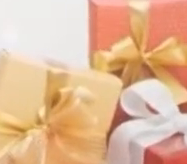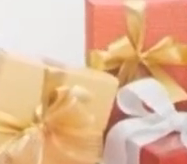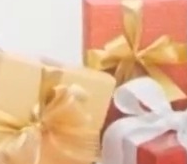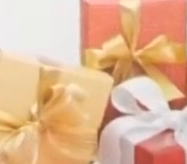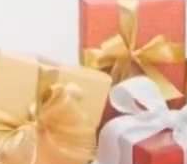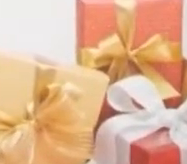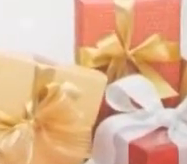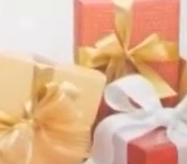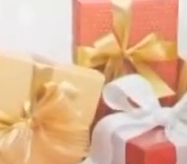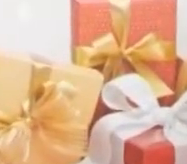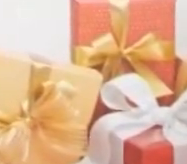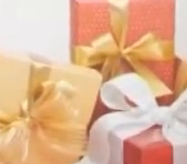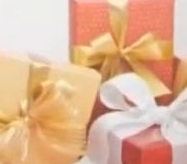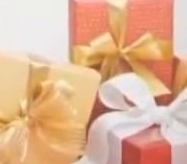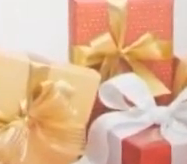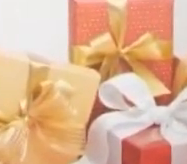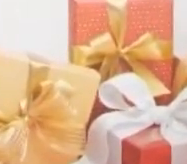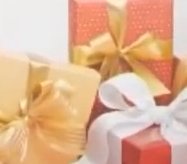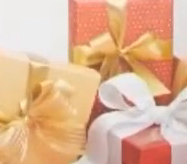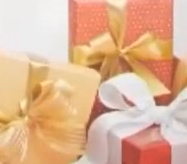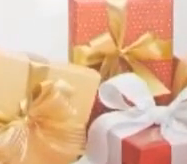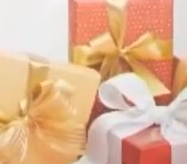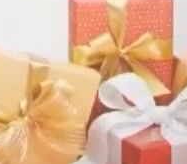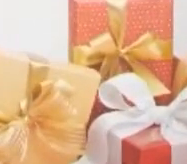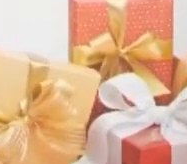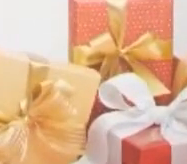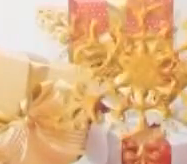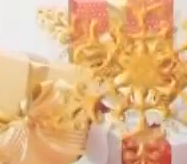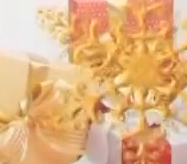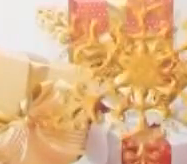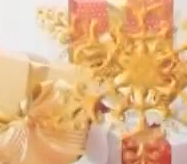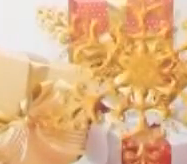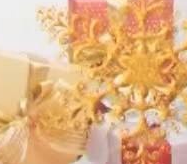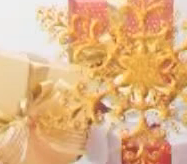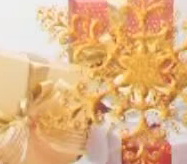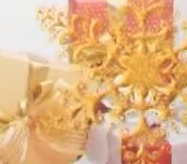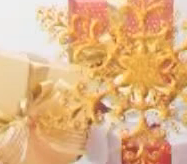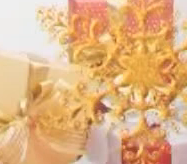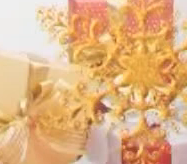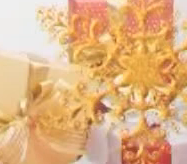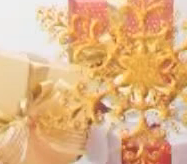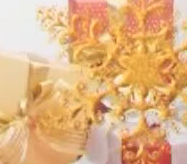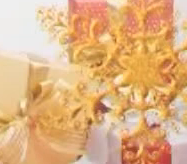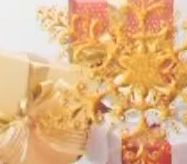to 0771 702 816.